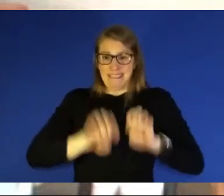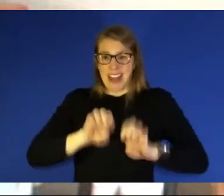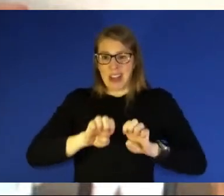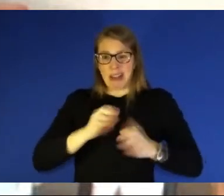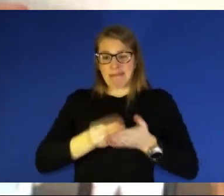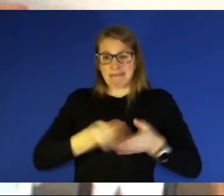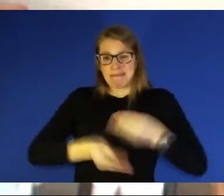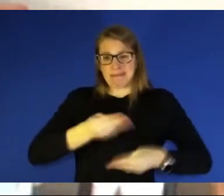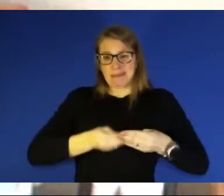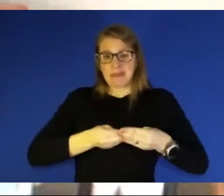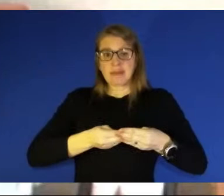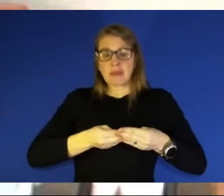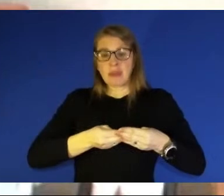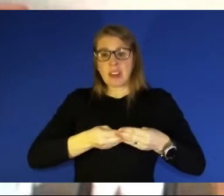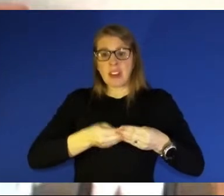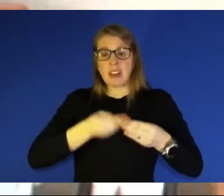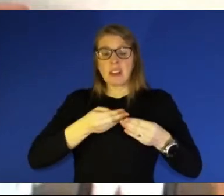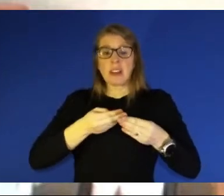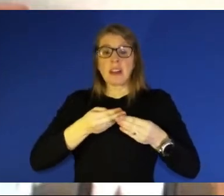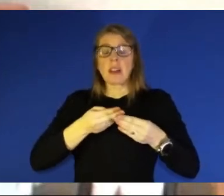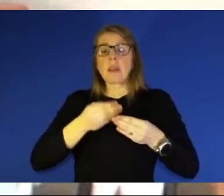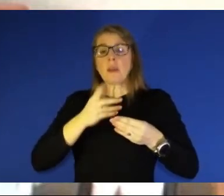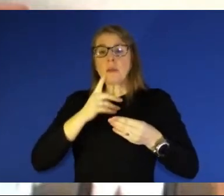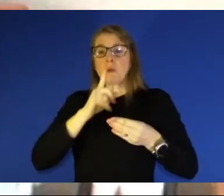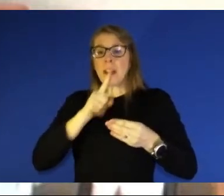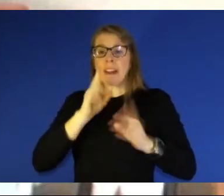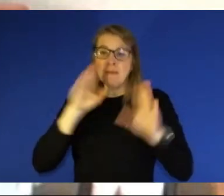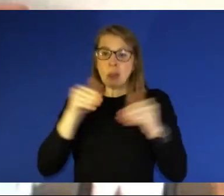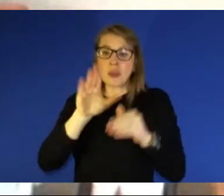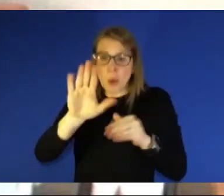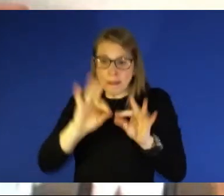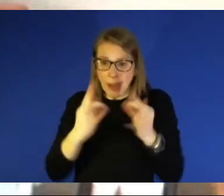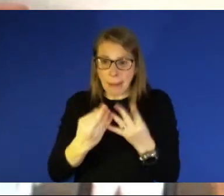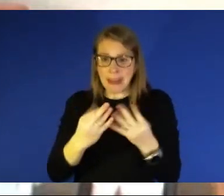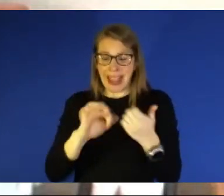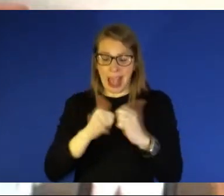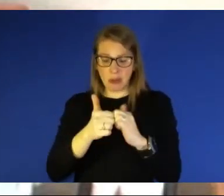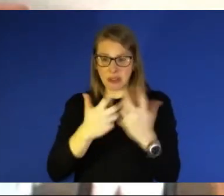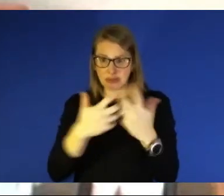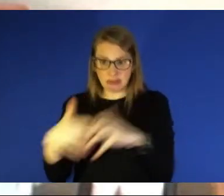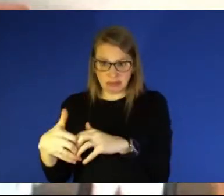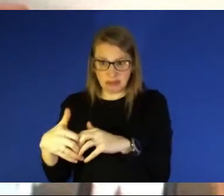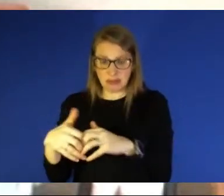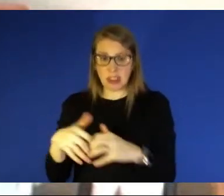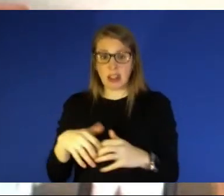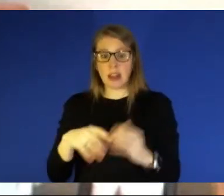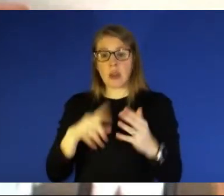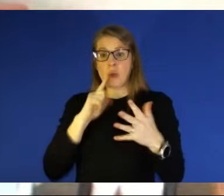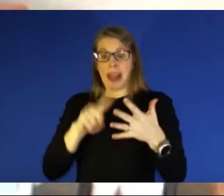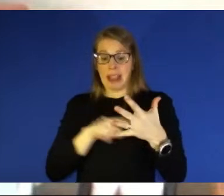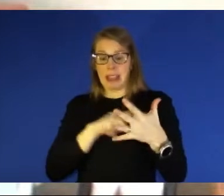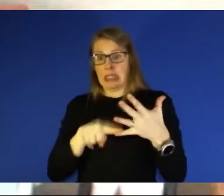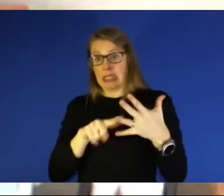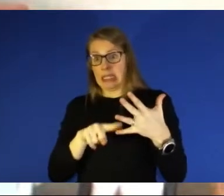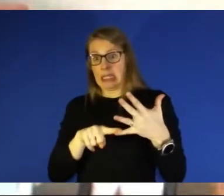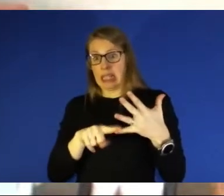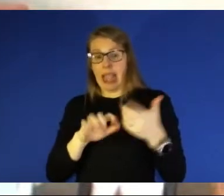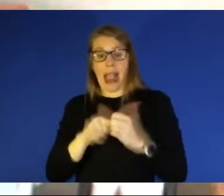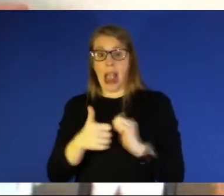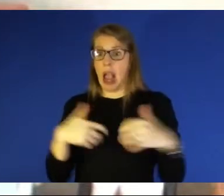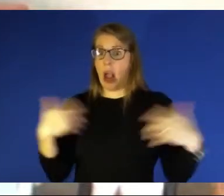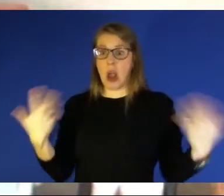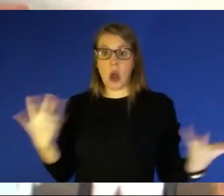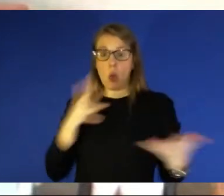accordance with your family and how does that fit. And sometimes at the bottom of that list might be, how in the heck am I going to afford